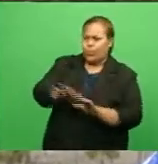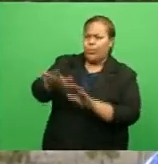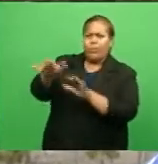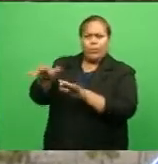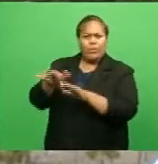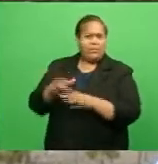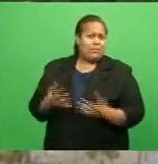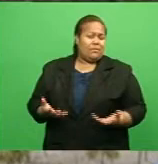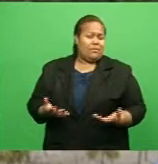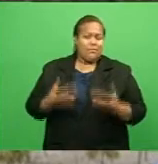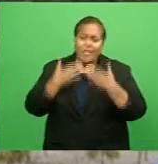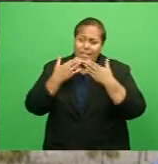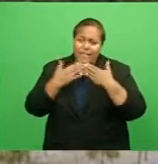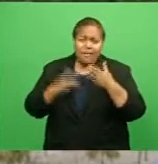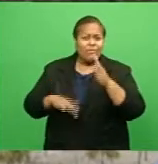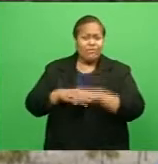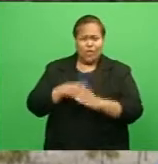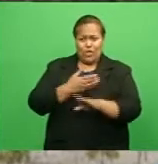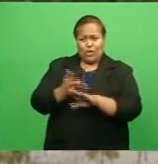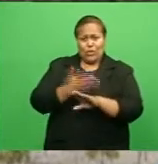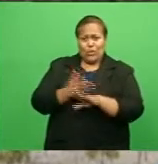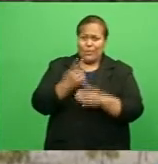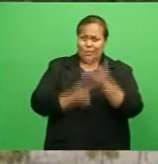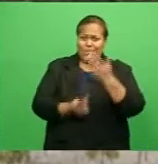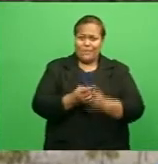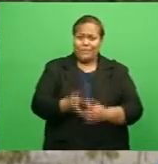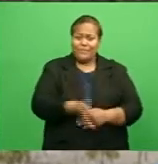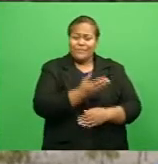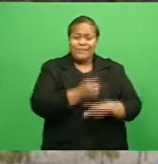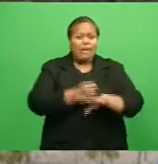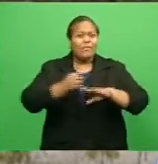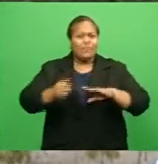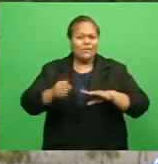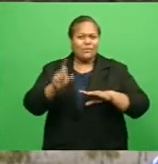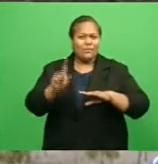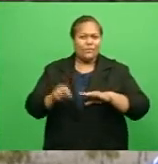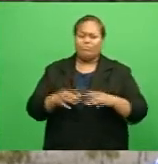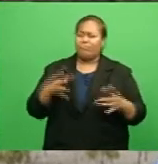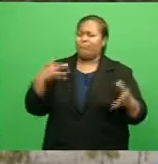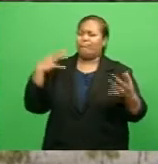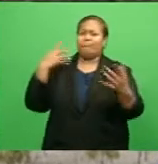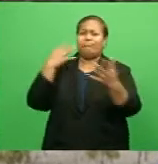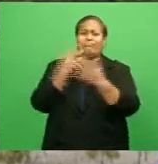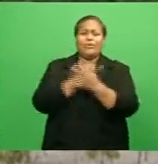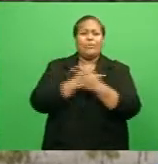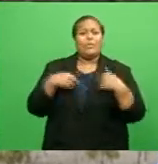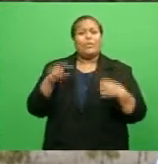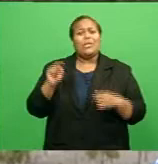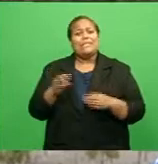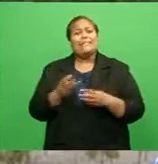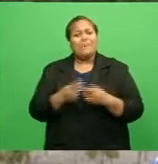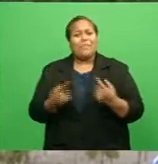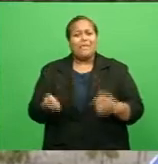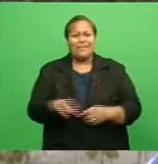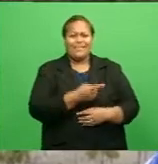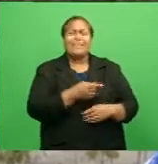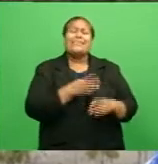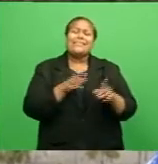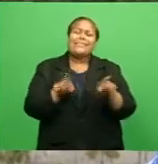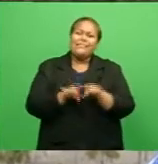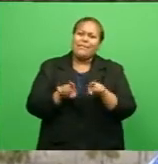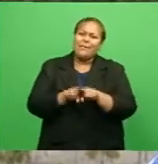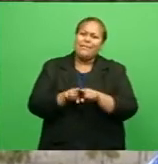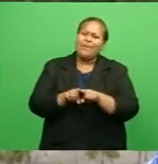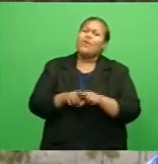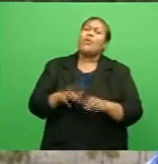I am thankful for this new initiative by the government because of the longest time we needed something like this. We first made an